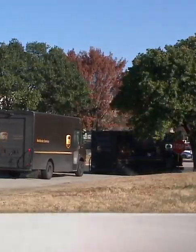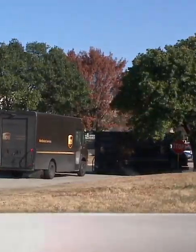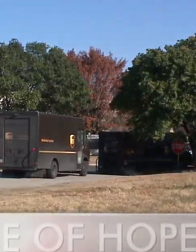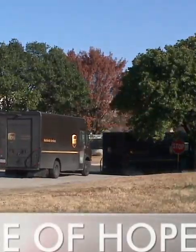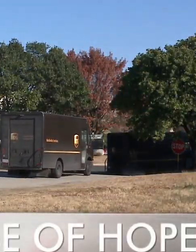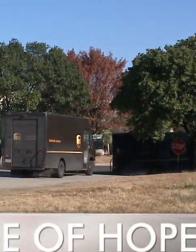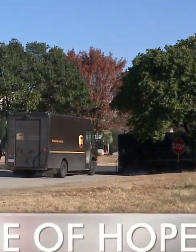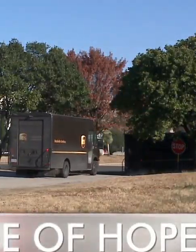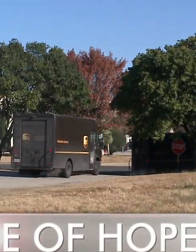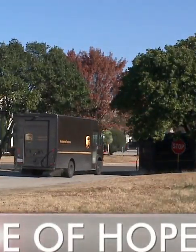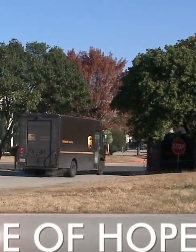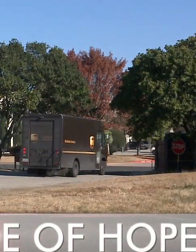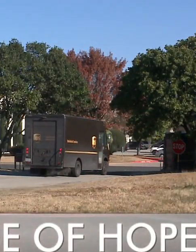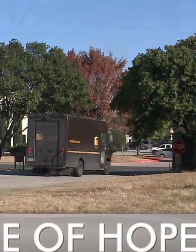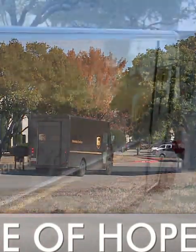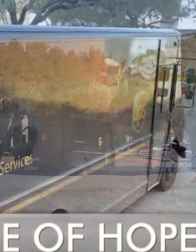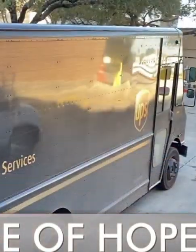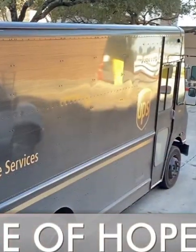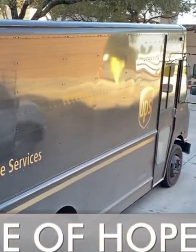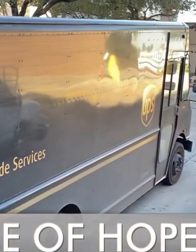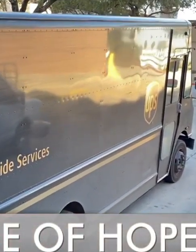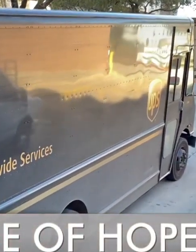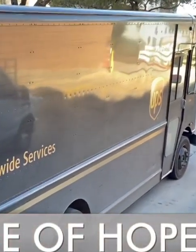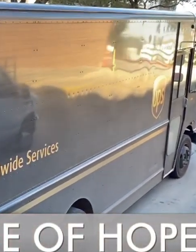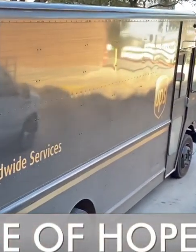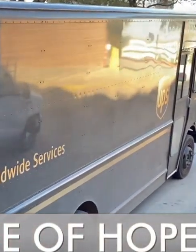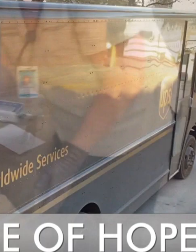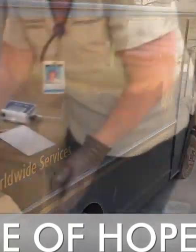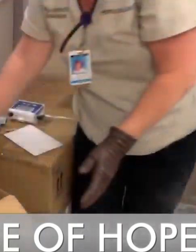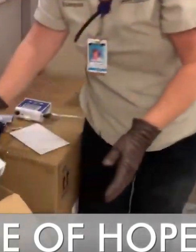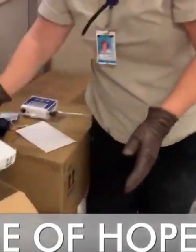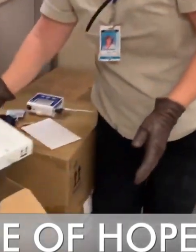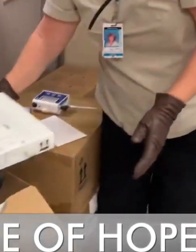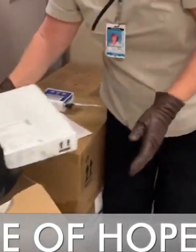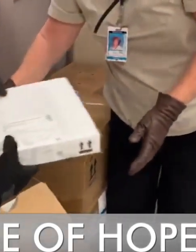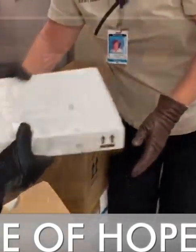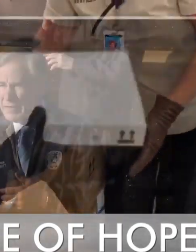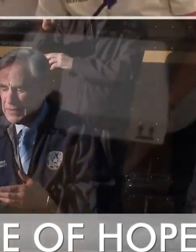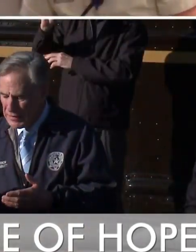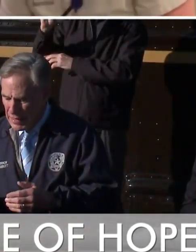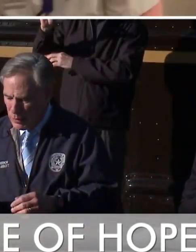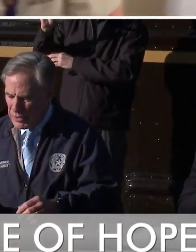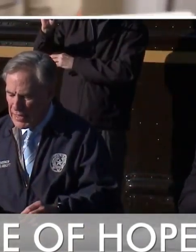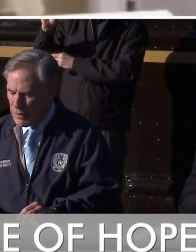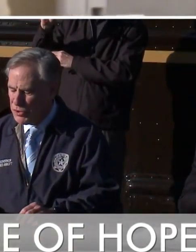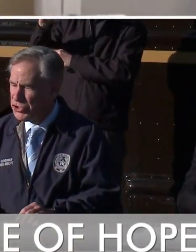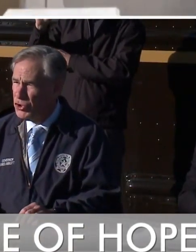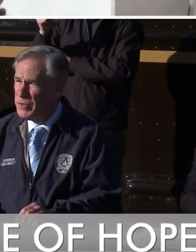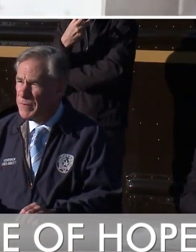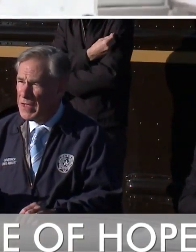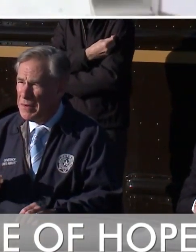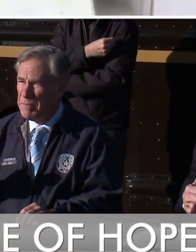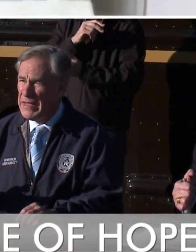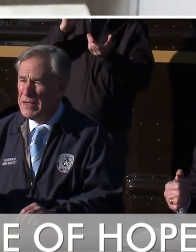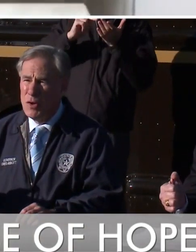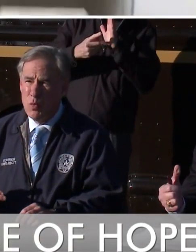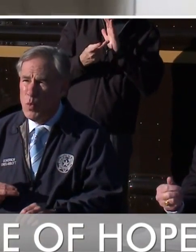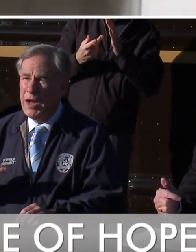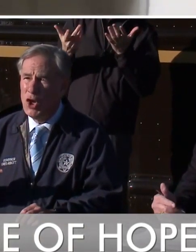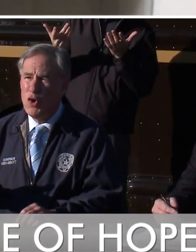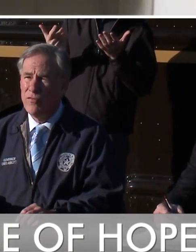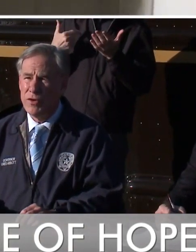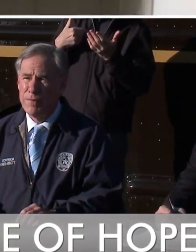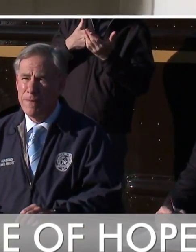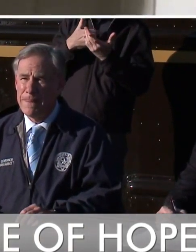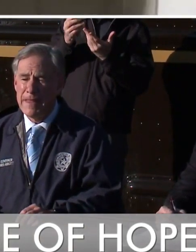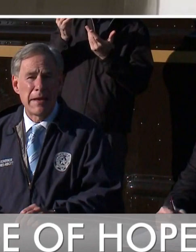Amid the surge of COVID-19, a message of hope as vaccines arrive in Texas. That will allow us to be